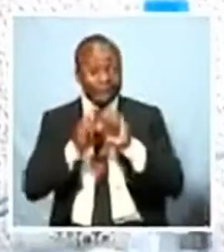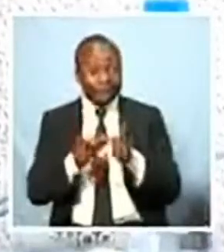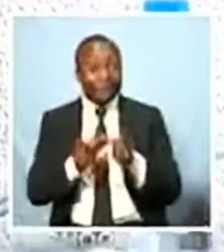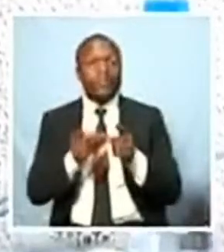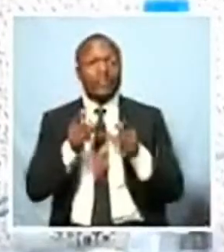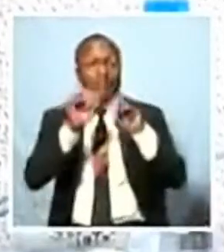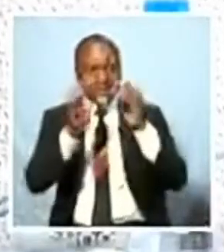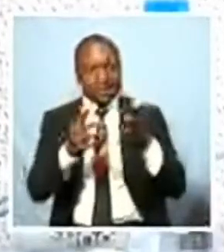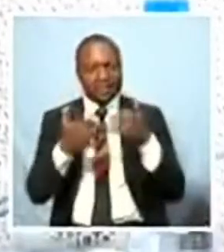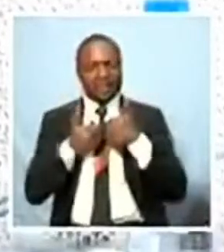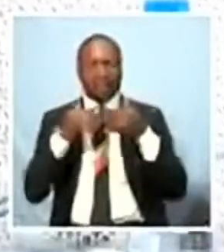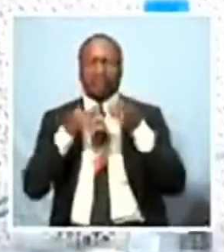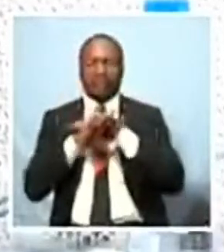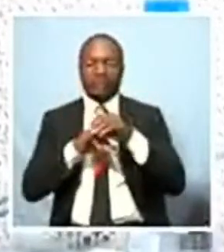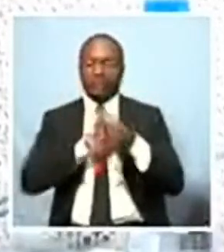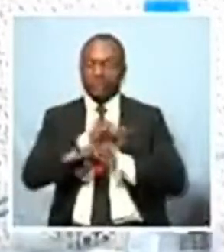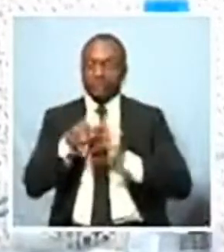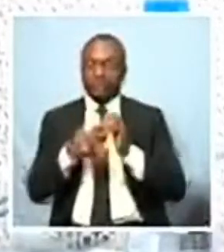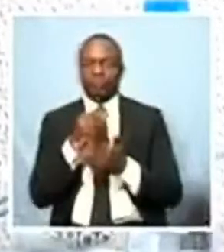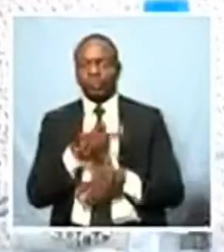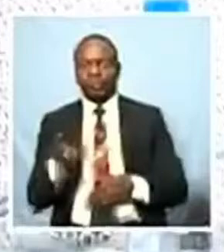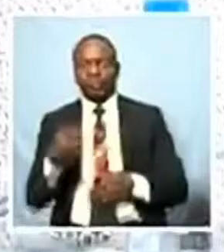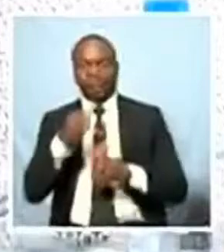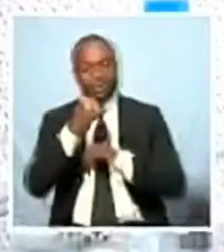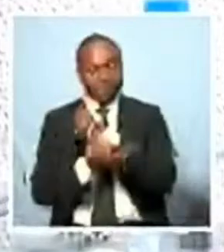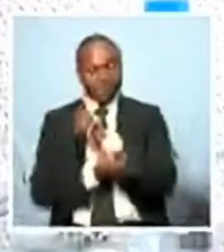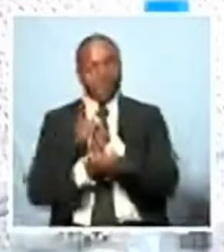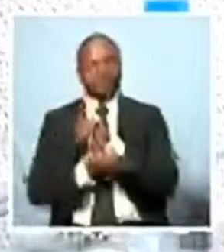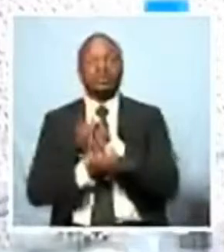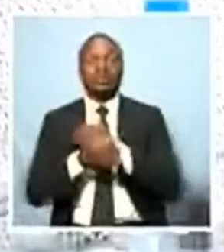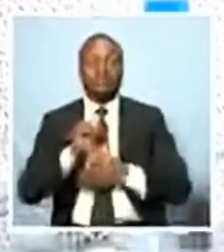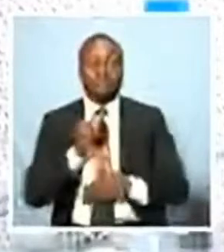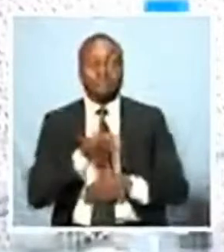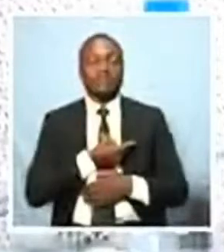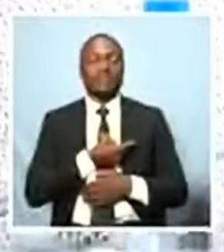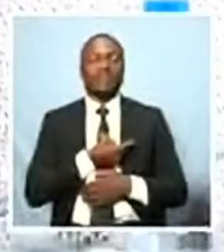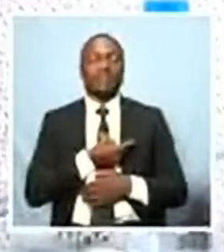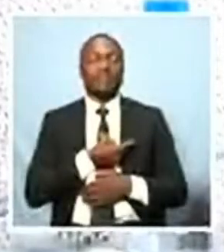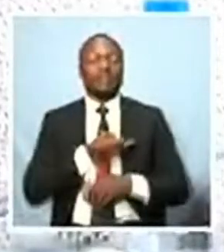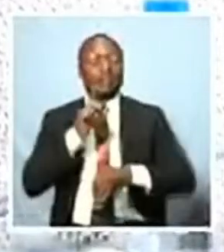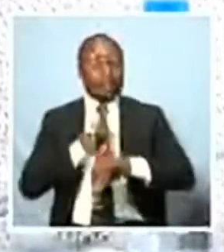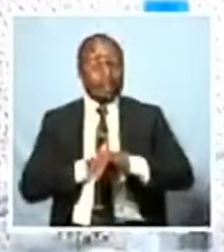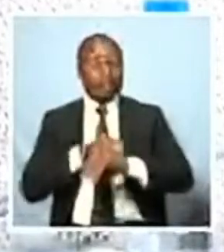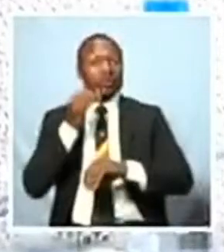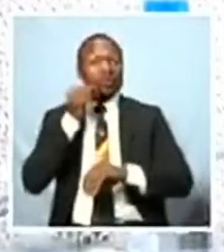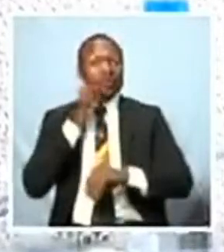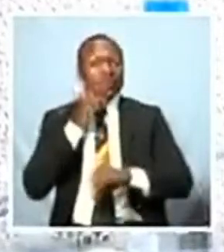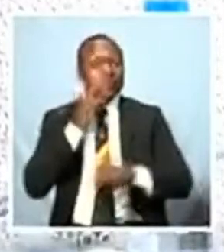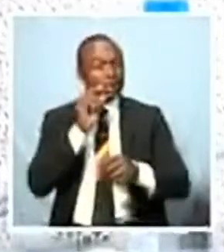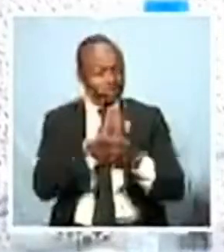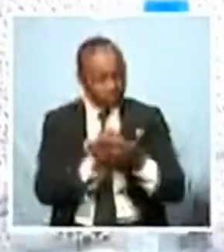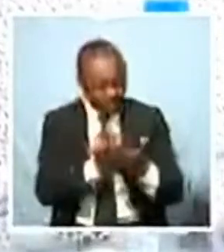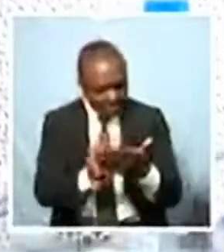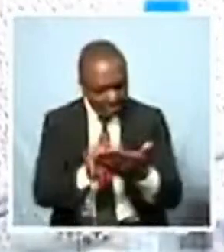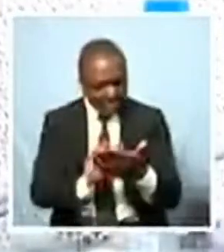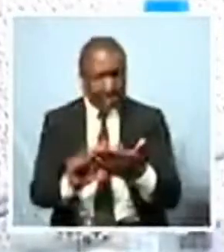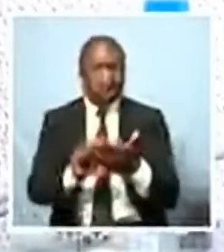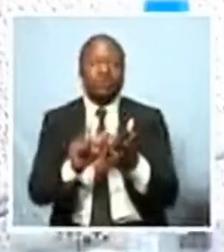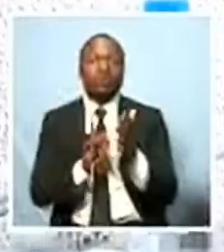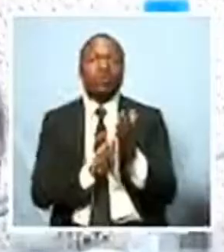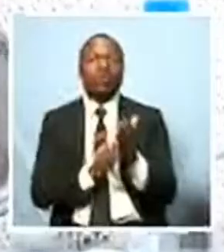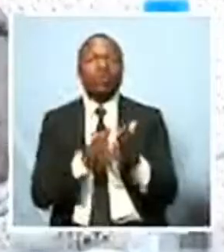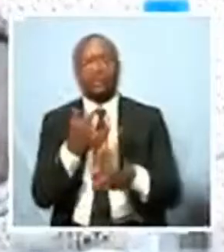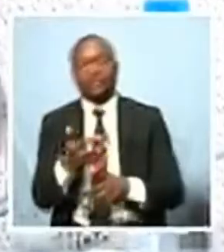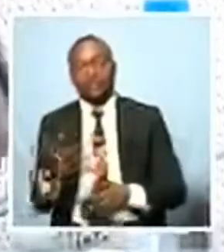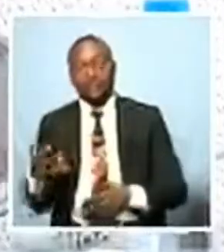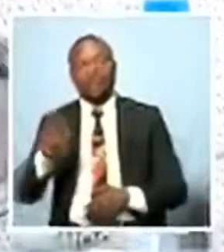all the materials which they introduced us to, and there was a time when we would do the homework from school. So there are a number of mechanisms